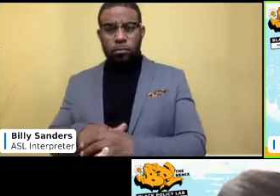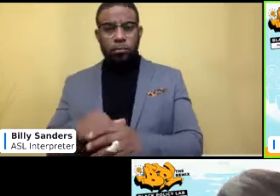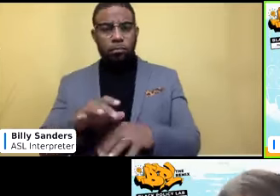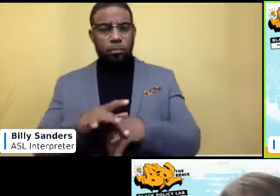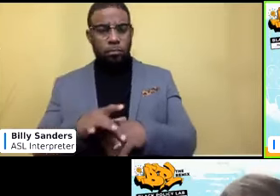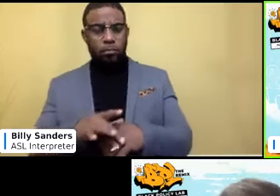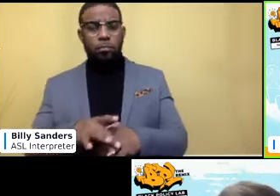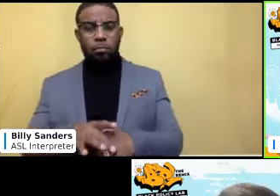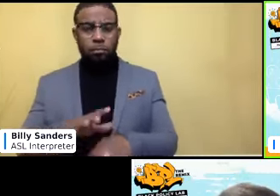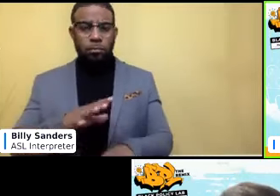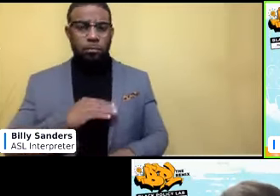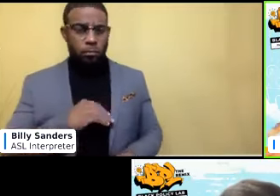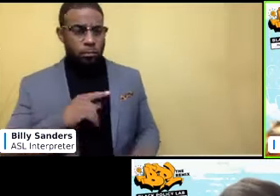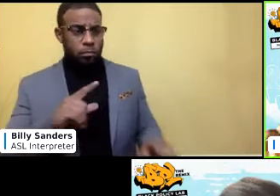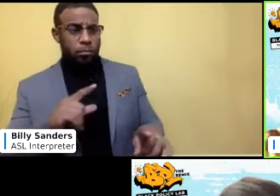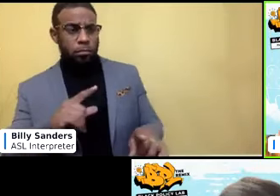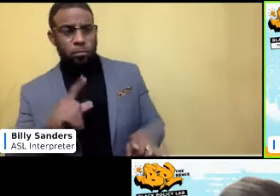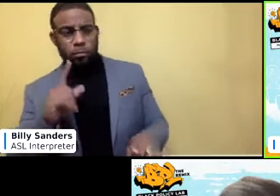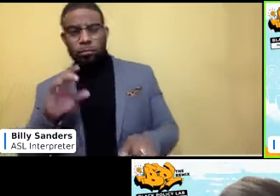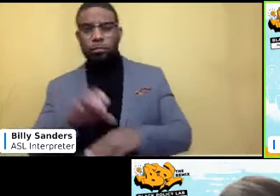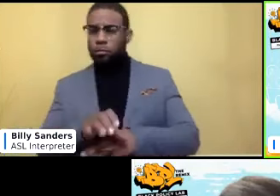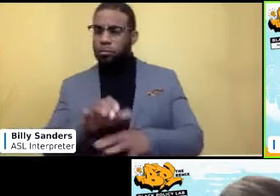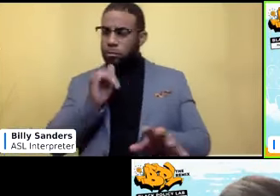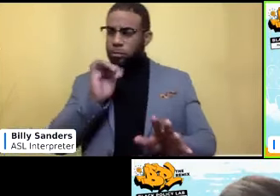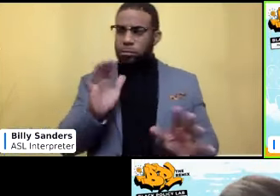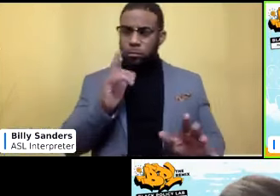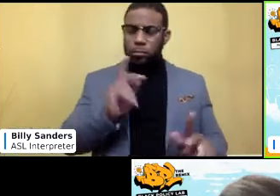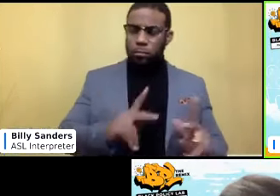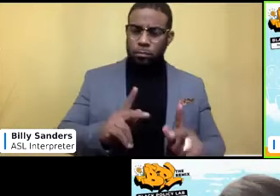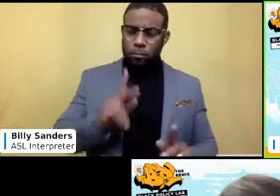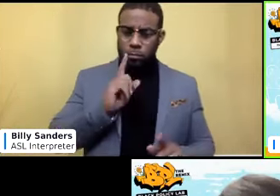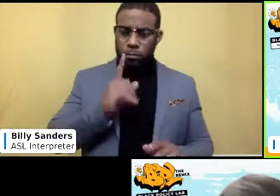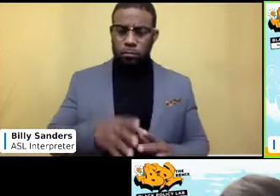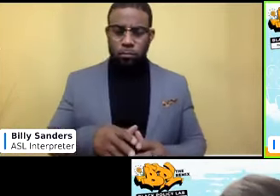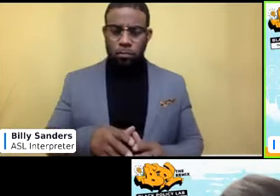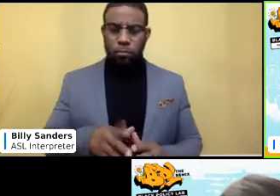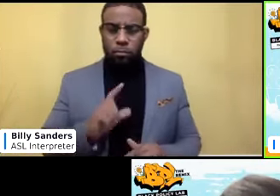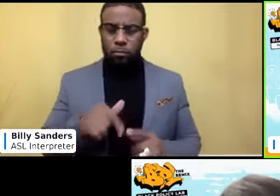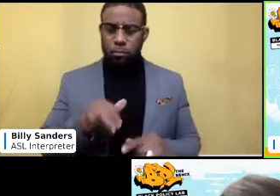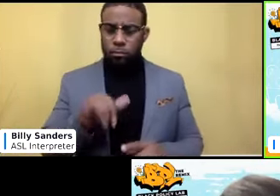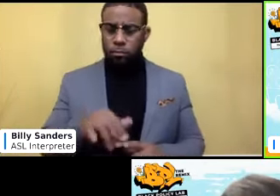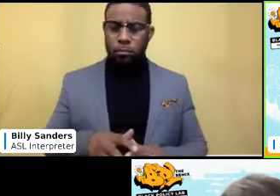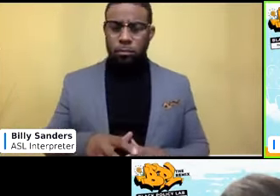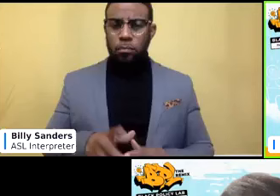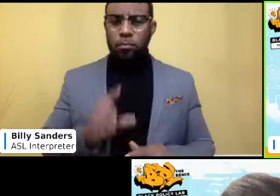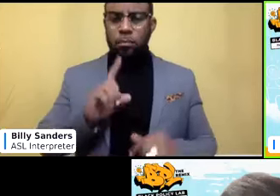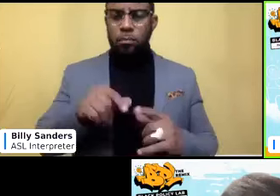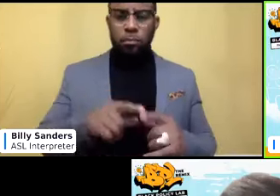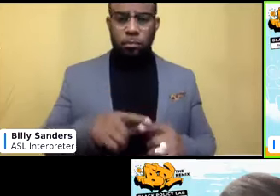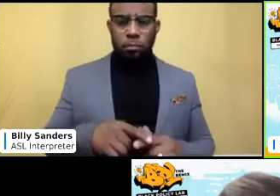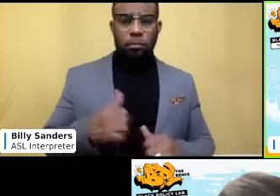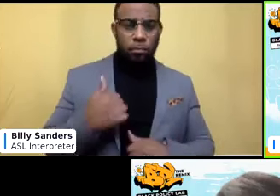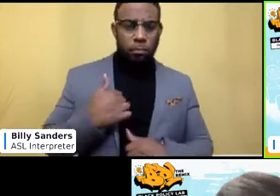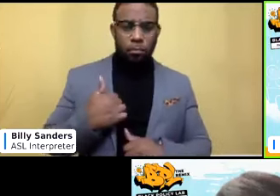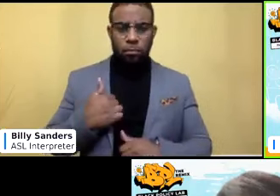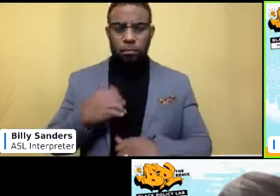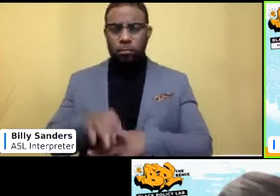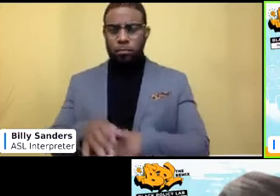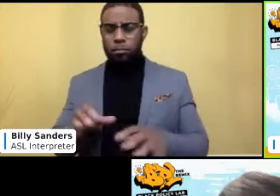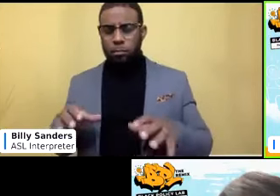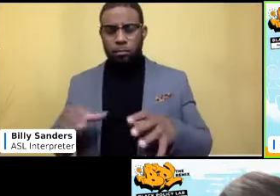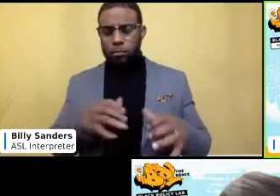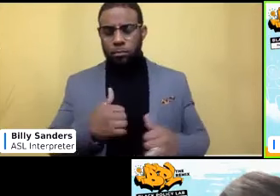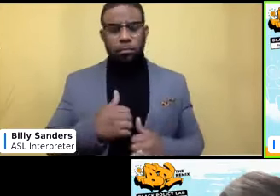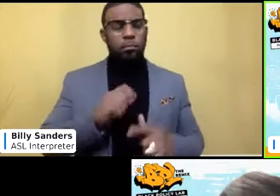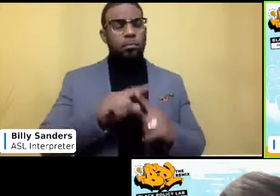continent, except for in terms of the forces, not just people being there. We're not talking about that, but we're talking about the military forces